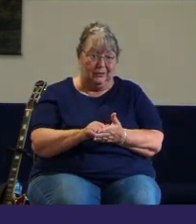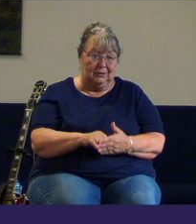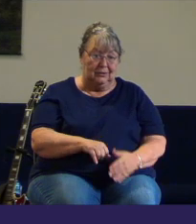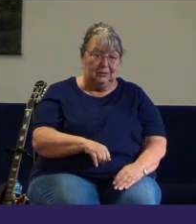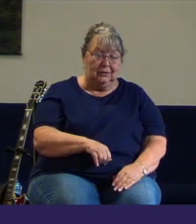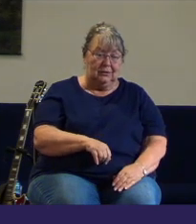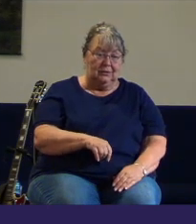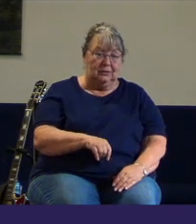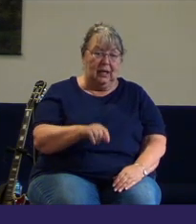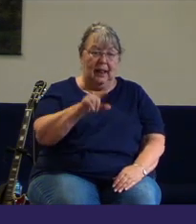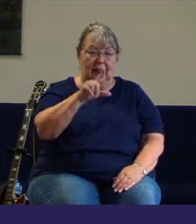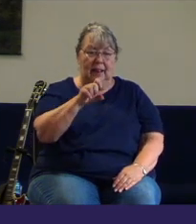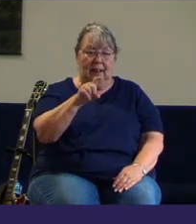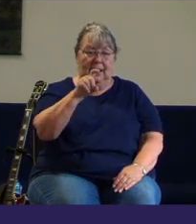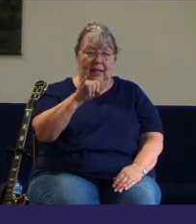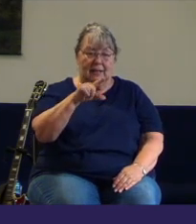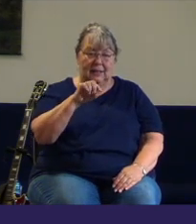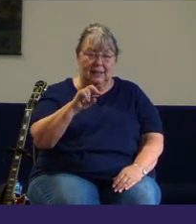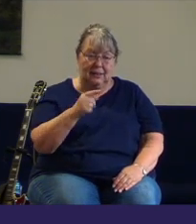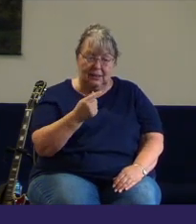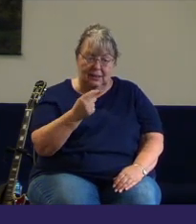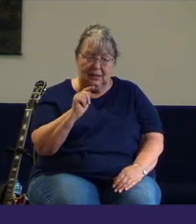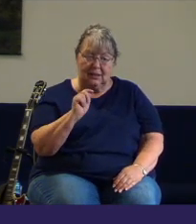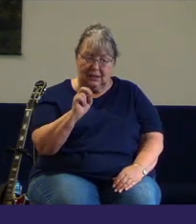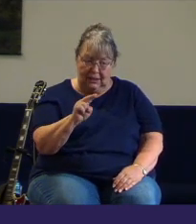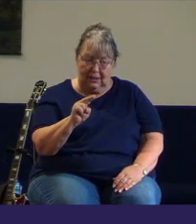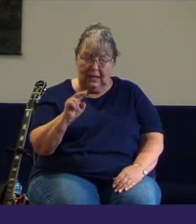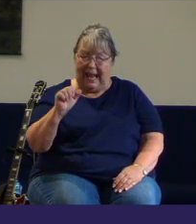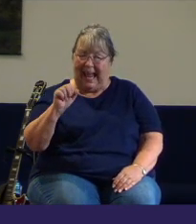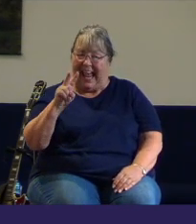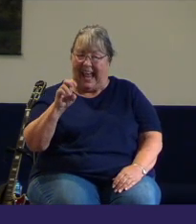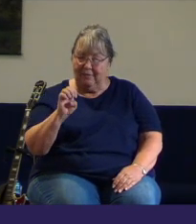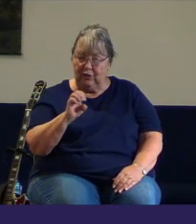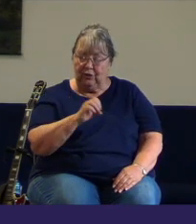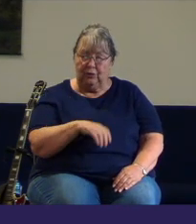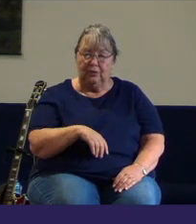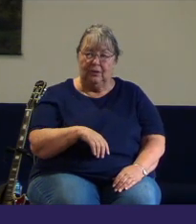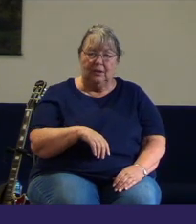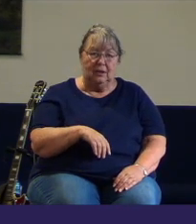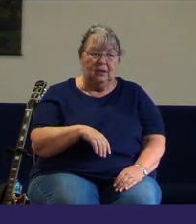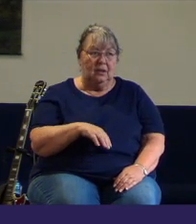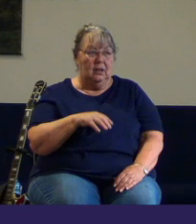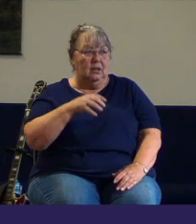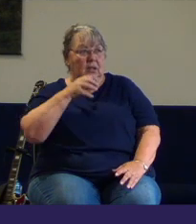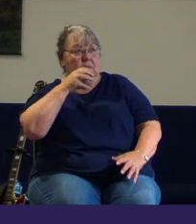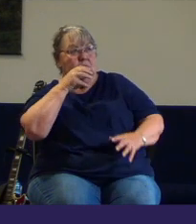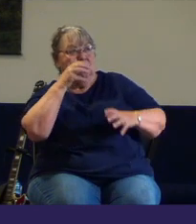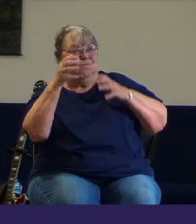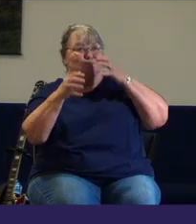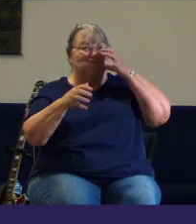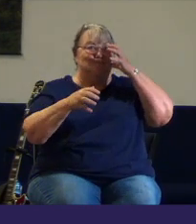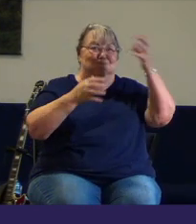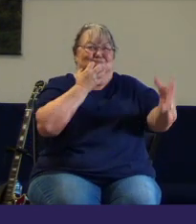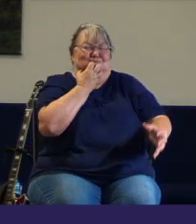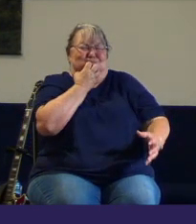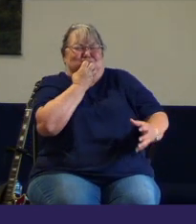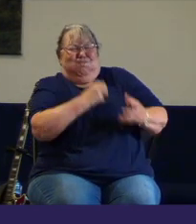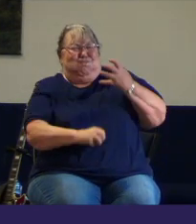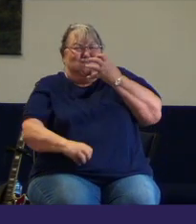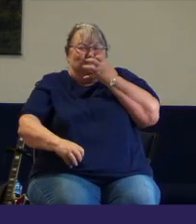106th Street, Lexington Avenue, bank in the corner, starts yelling out loud and yelling and cursing.